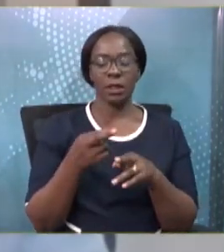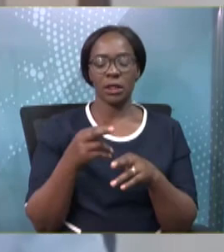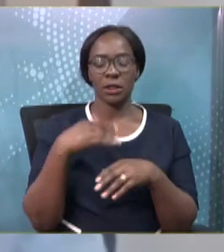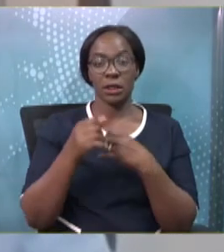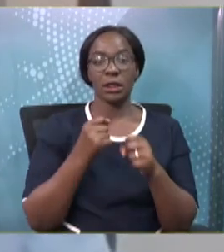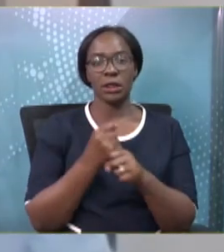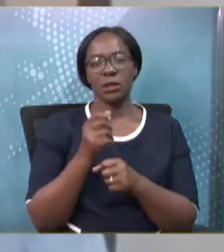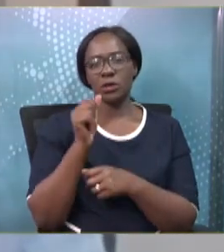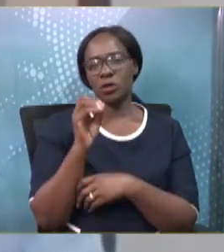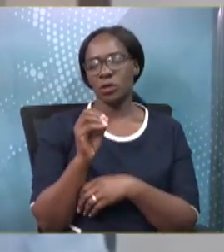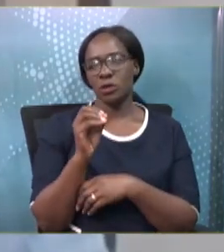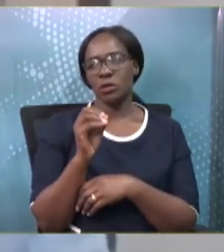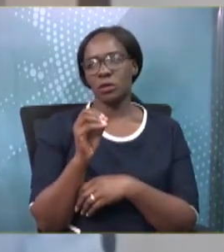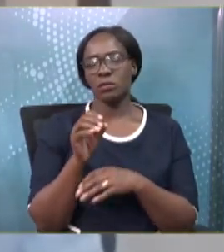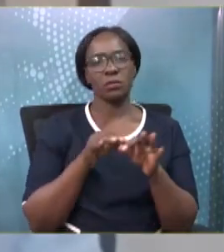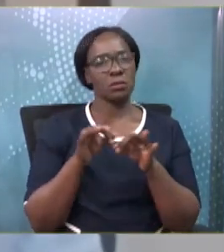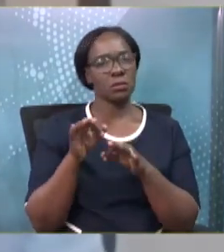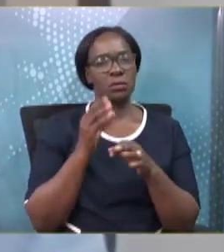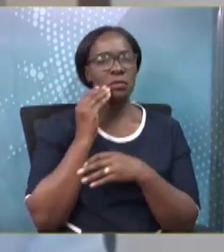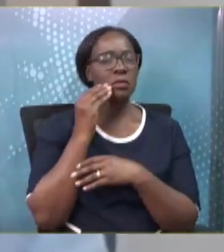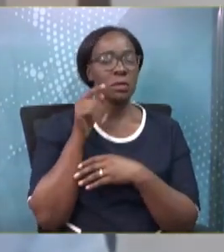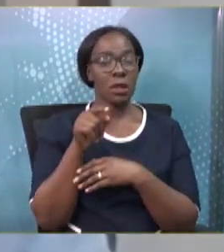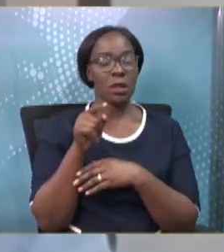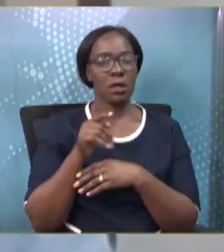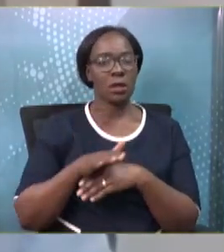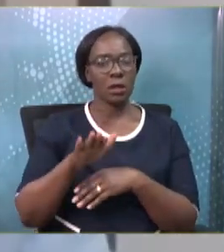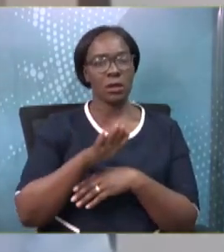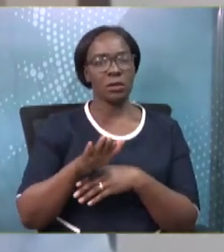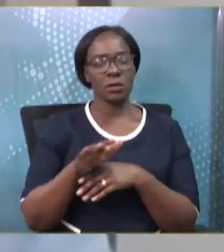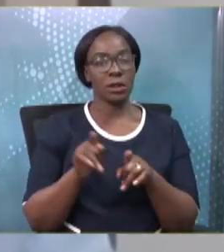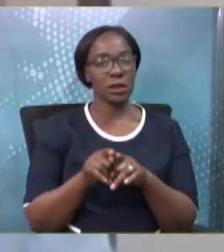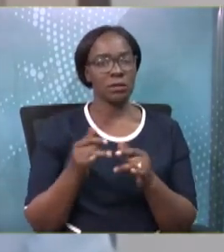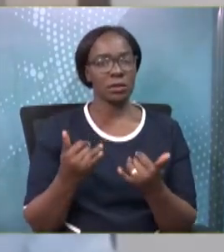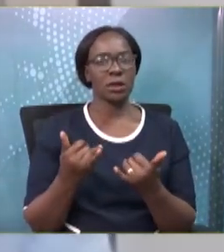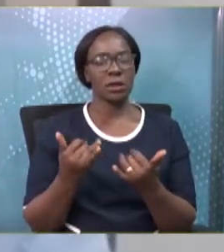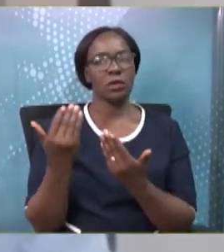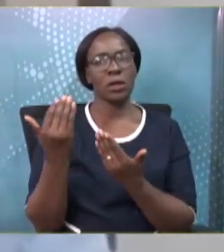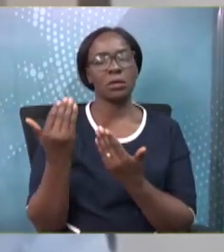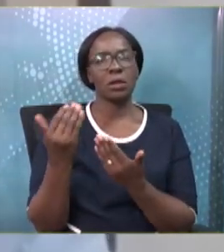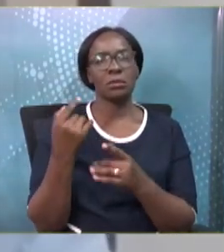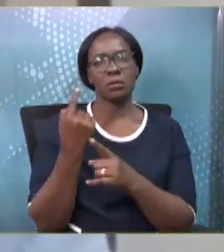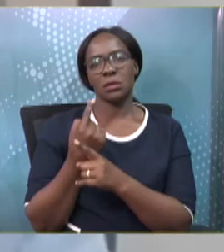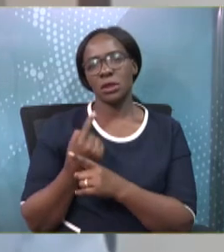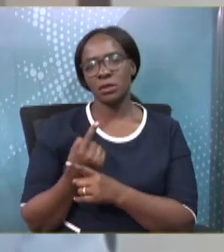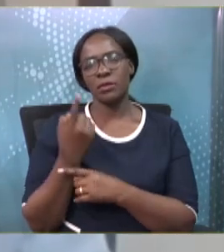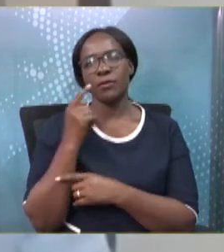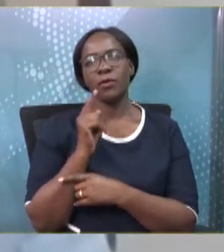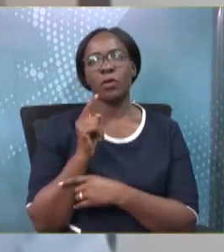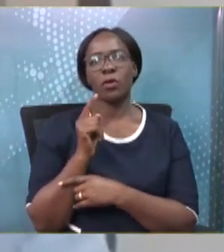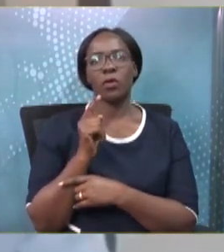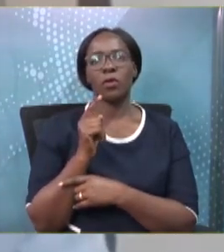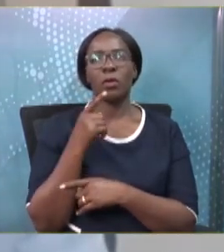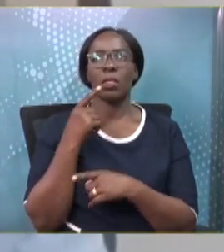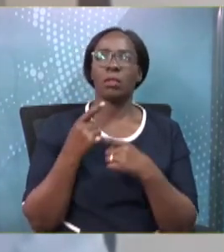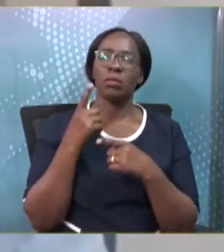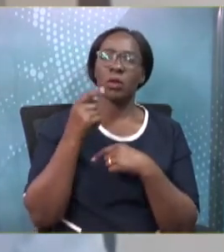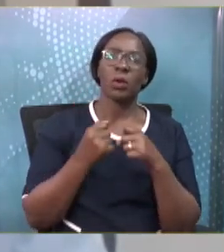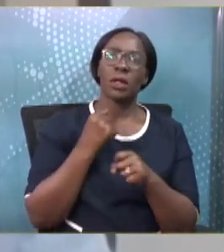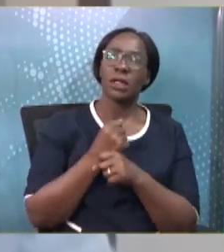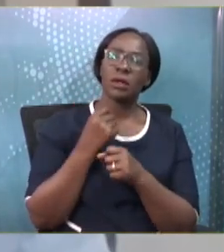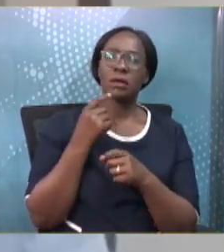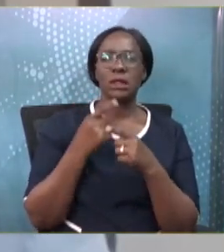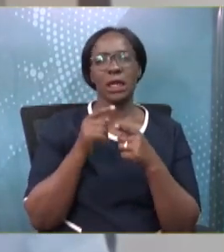So experiencing the current environment right now and expectations for a year to come, 2 years to